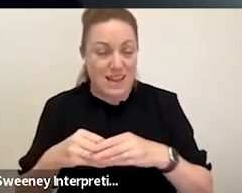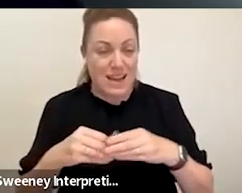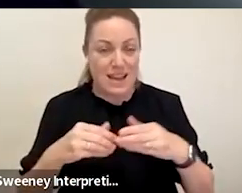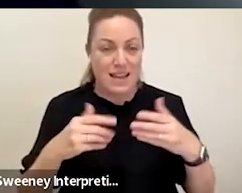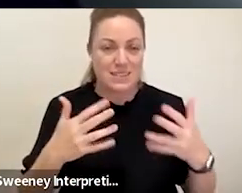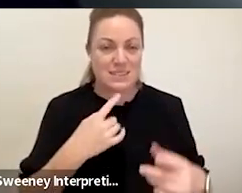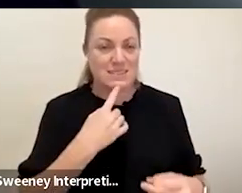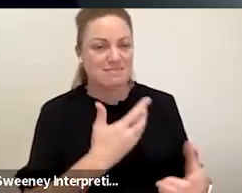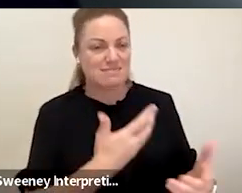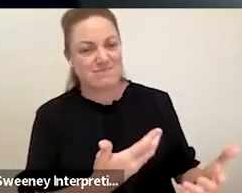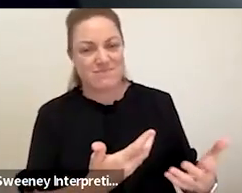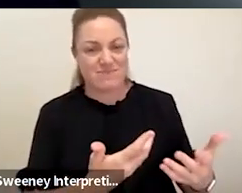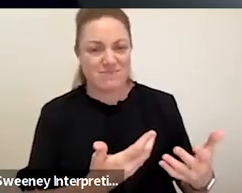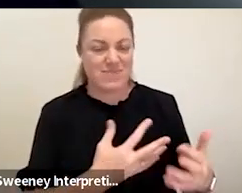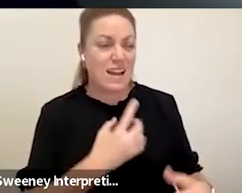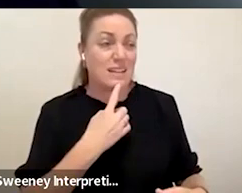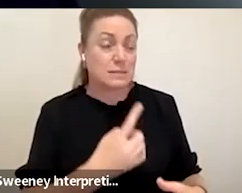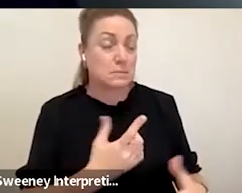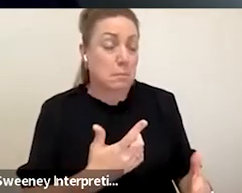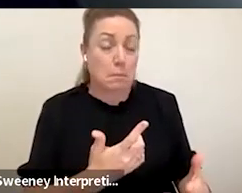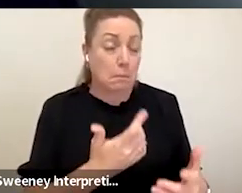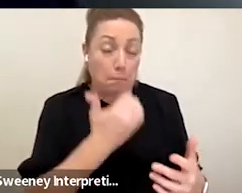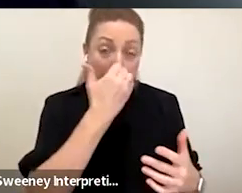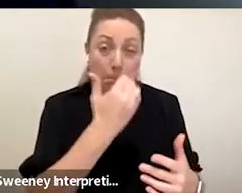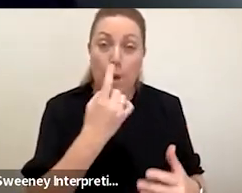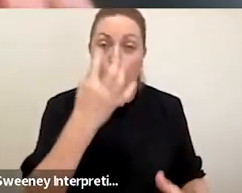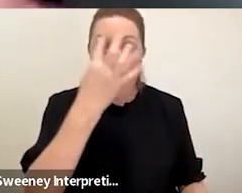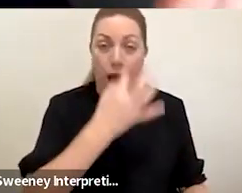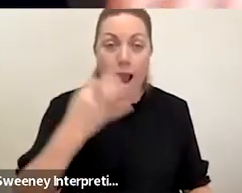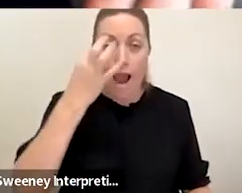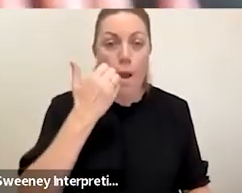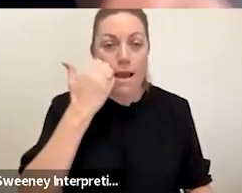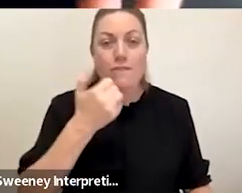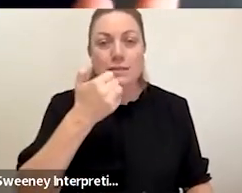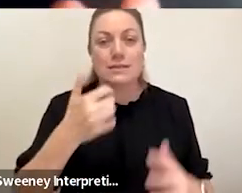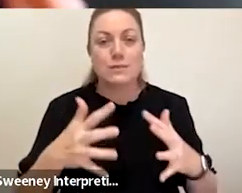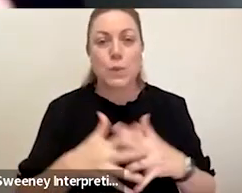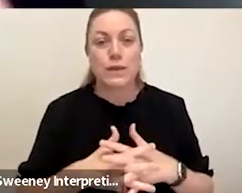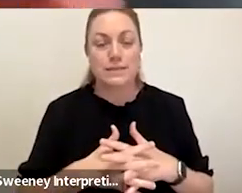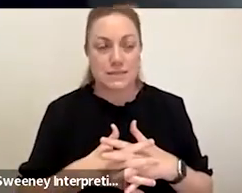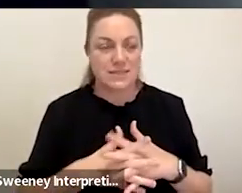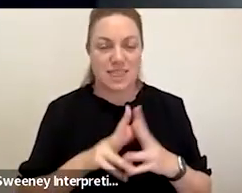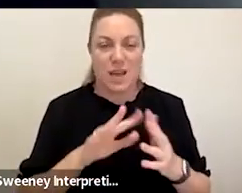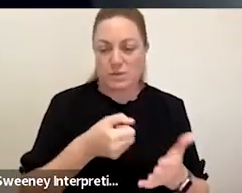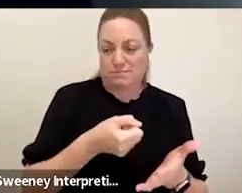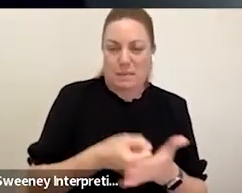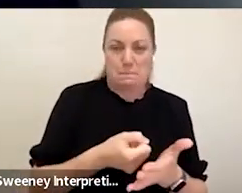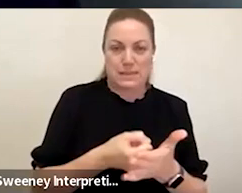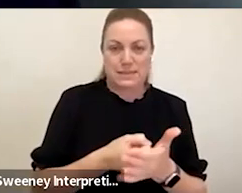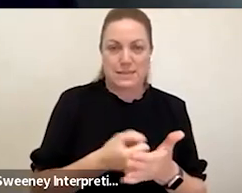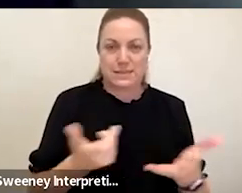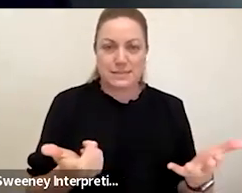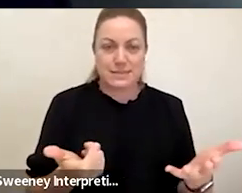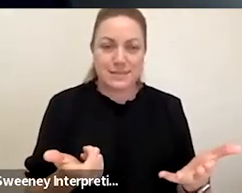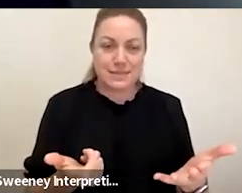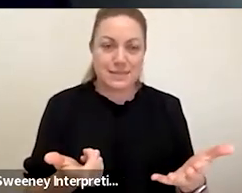Raylene, let's just do 1 hour every 6 weeks. And that's really the baseline. And that's what